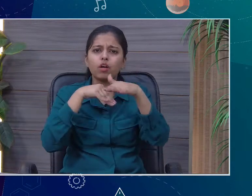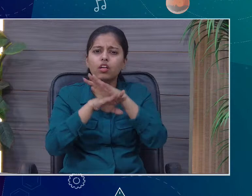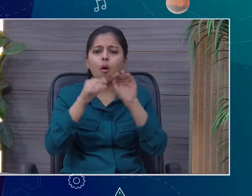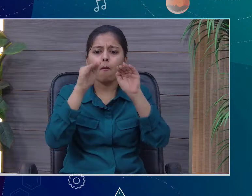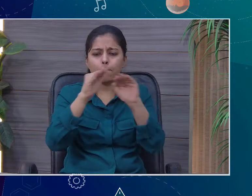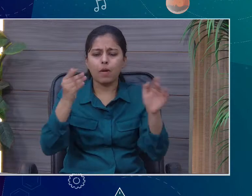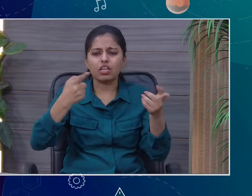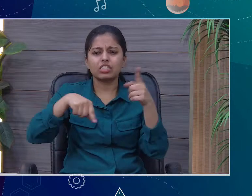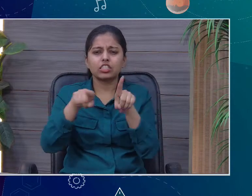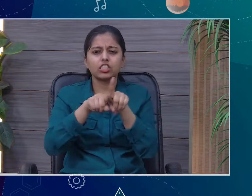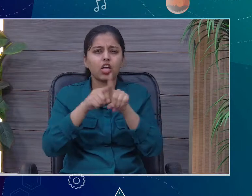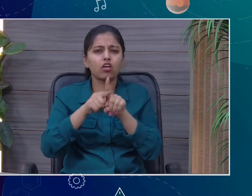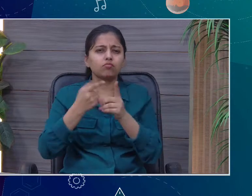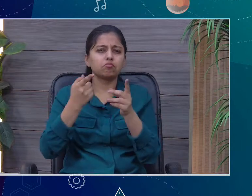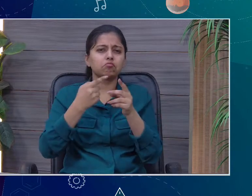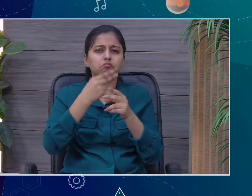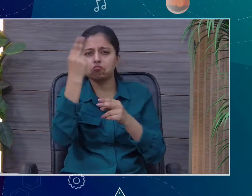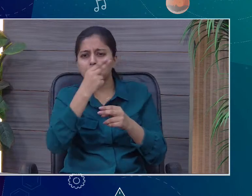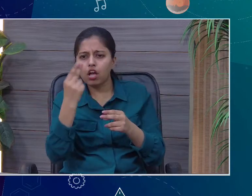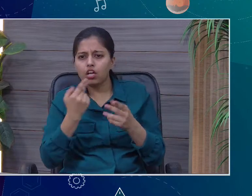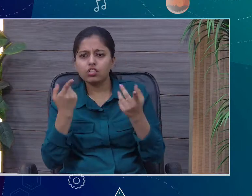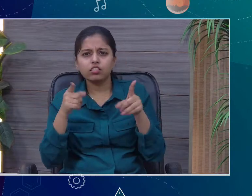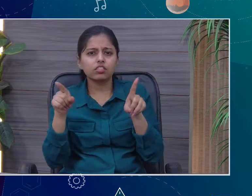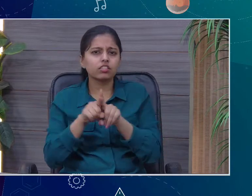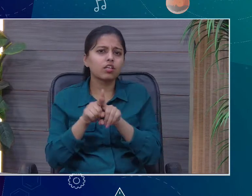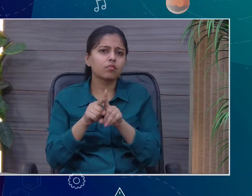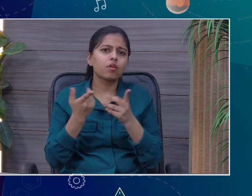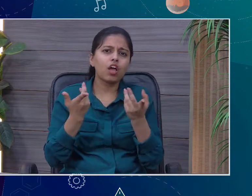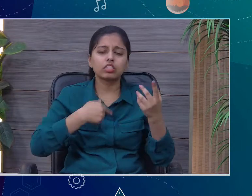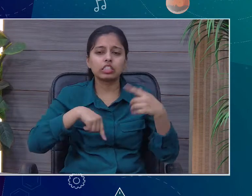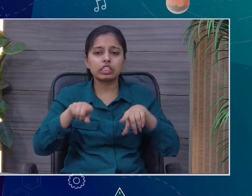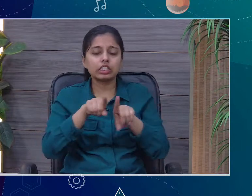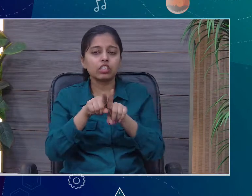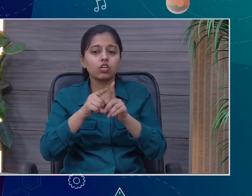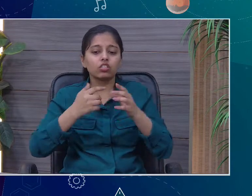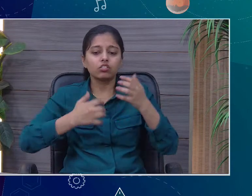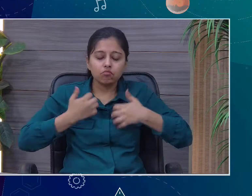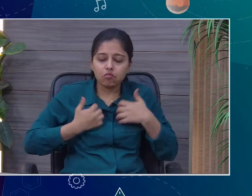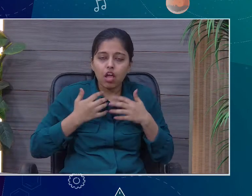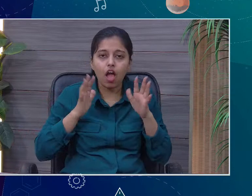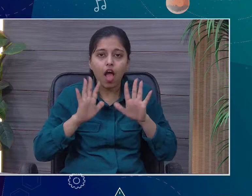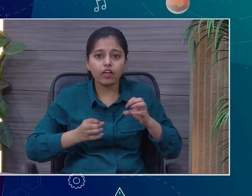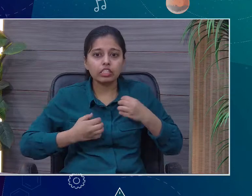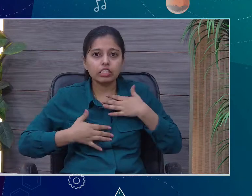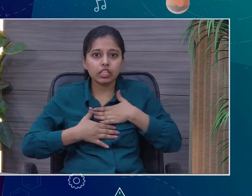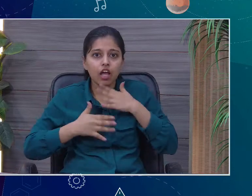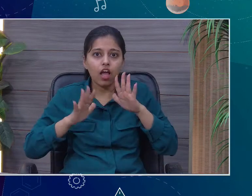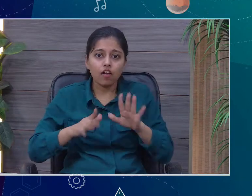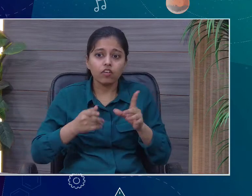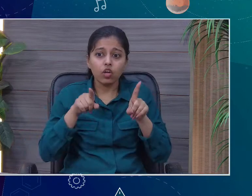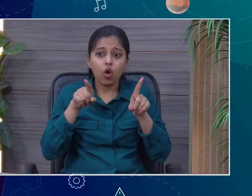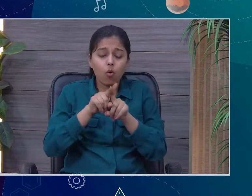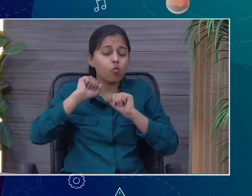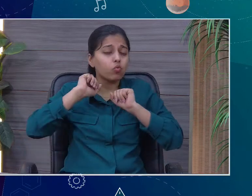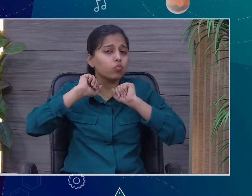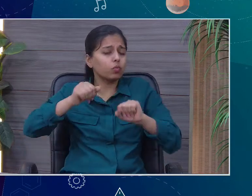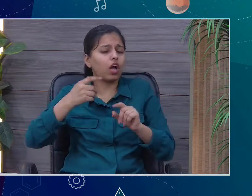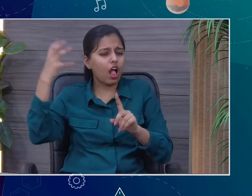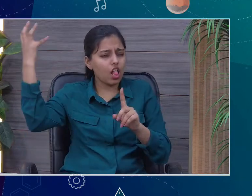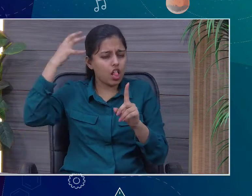child is being portrayed, that how excited he is and how thrilled he is to look at his own shadow